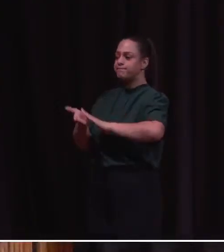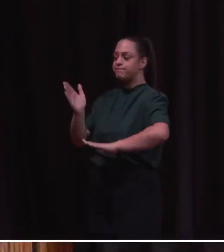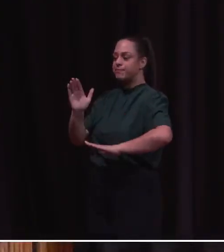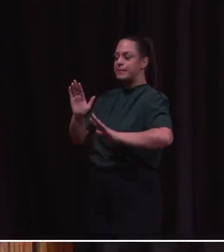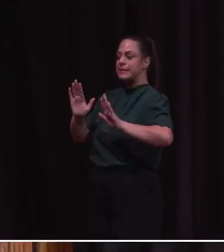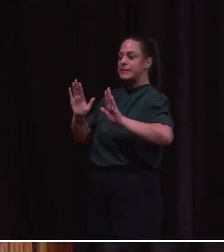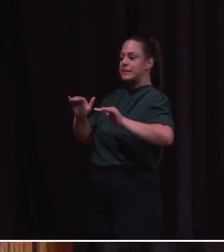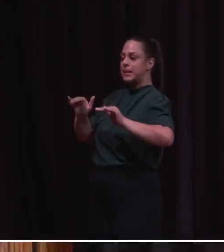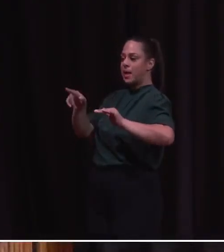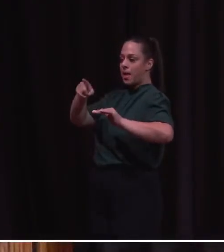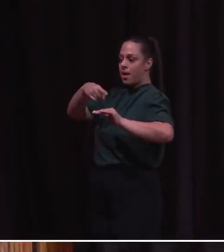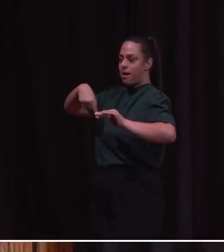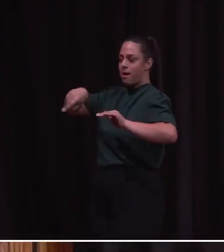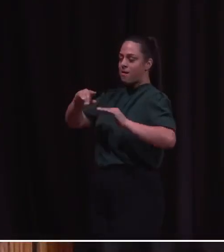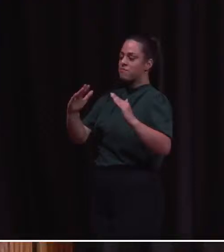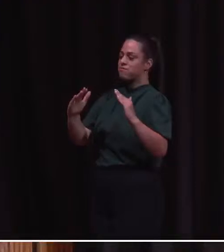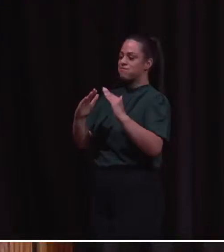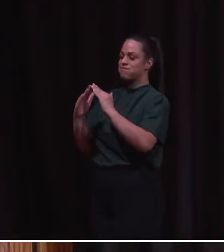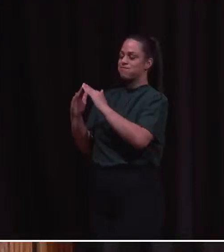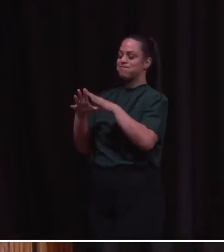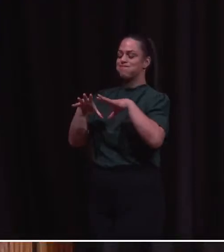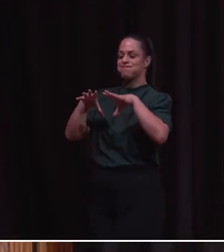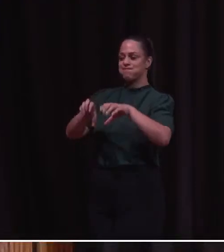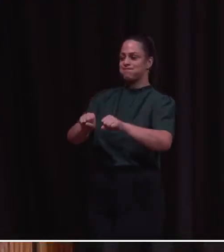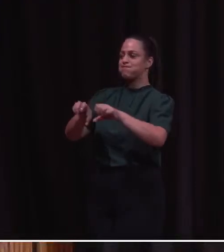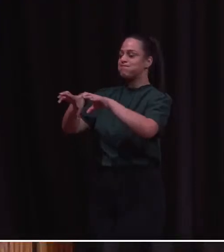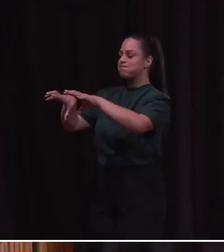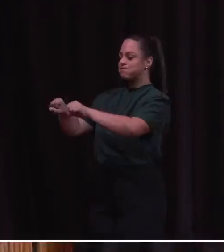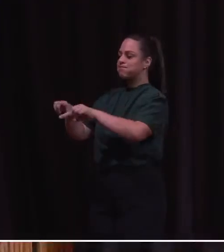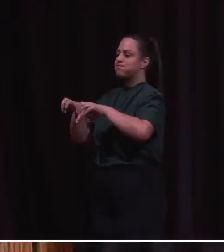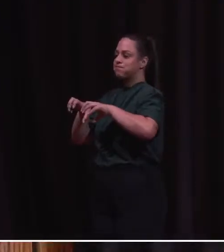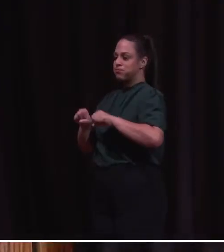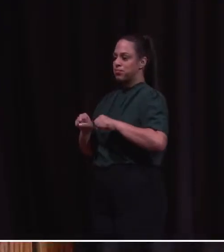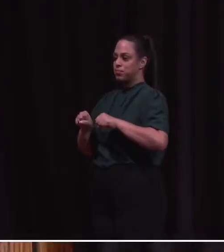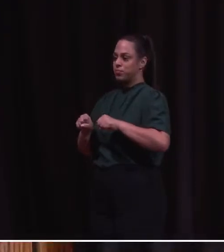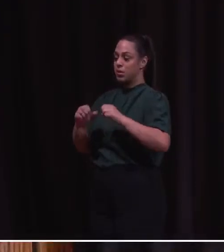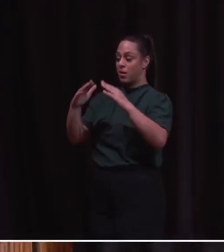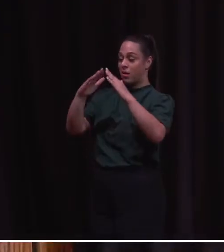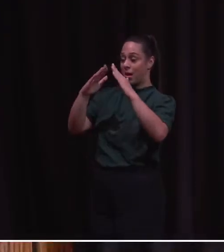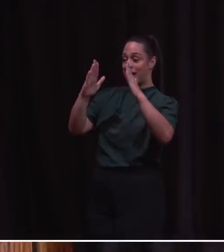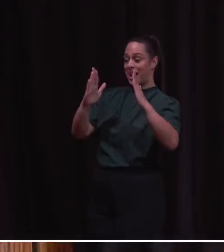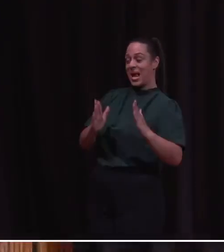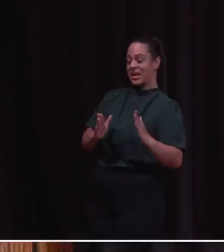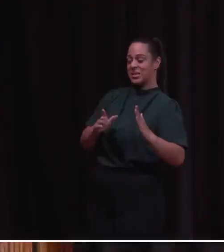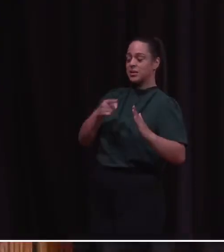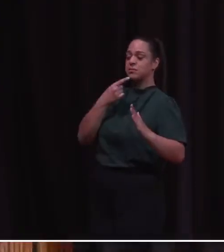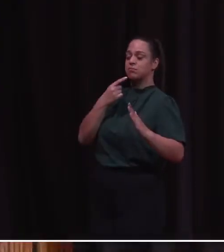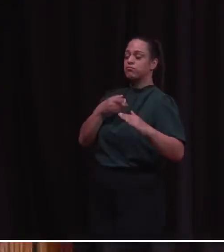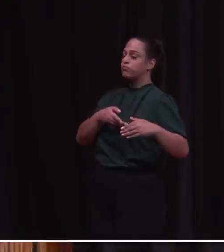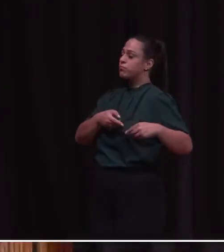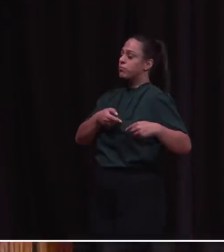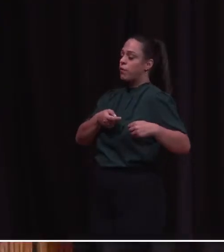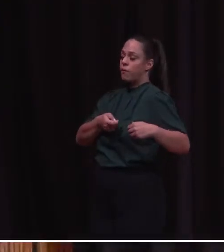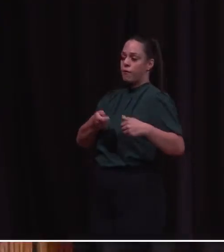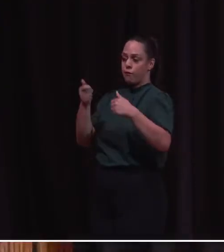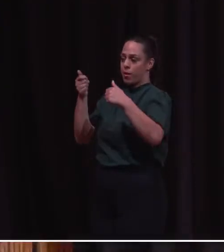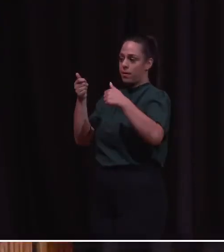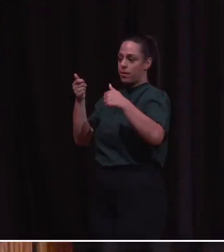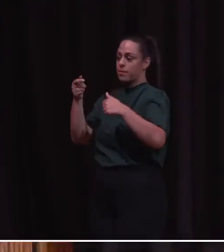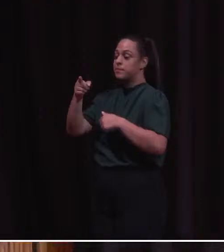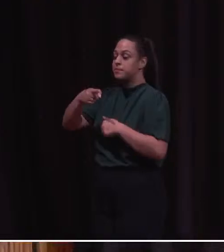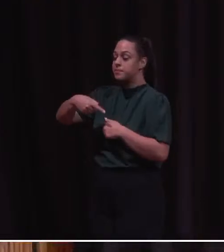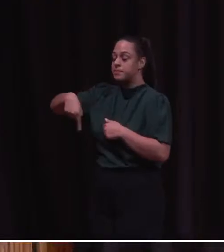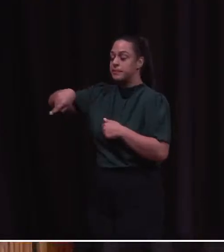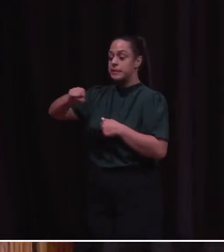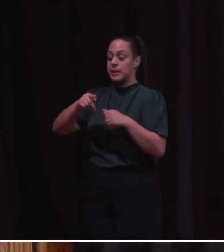leagues away in the houses and ranches and plantations. And these mayors and people in